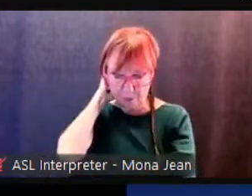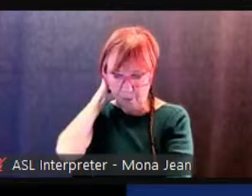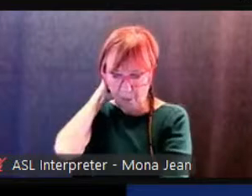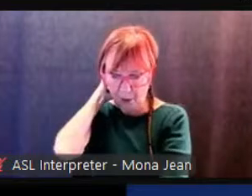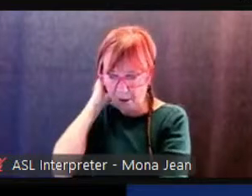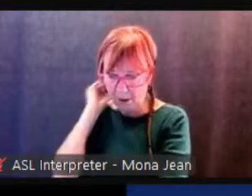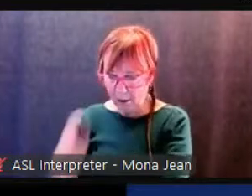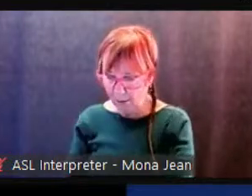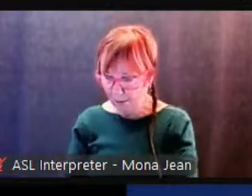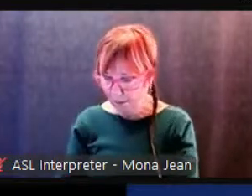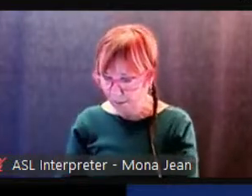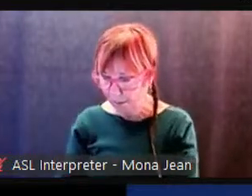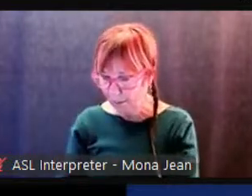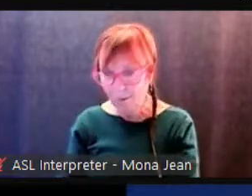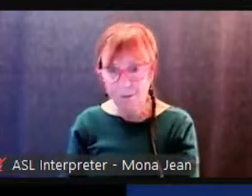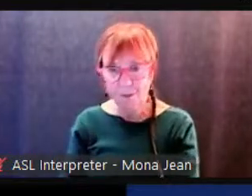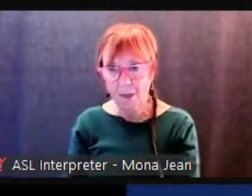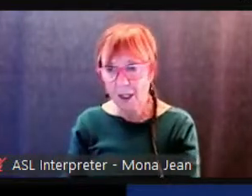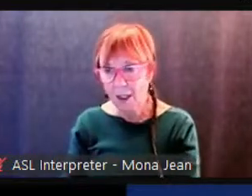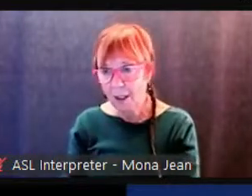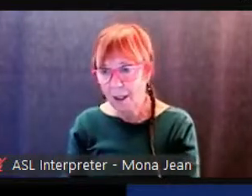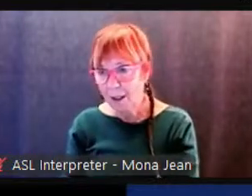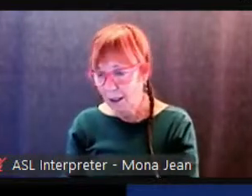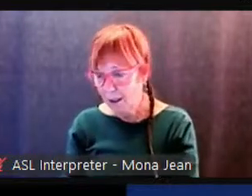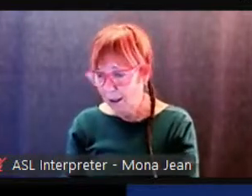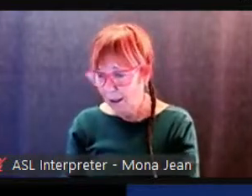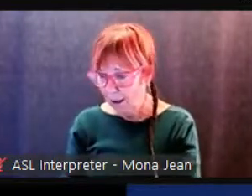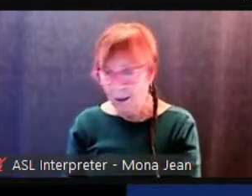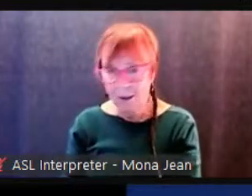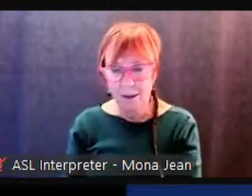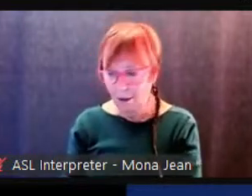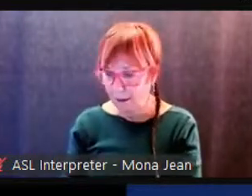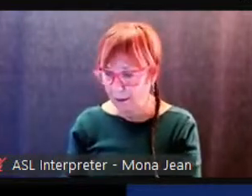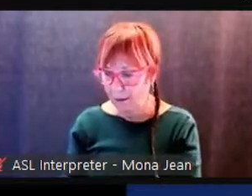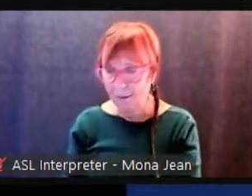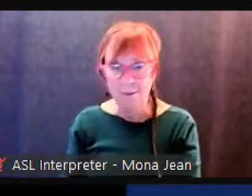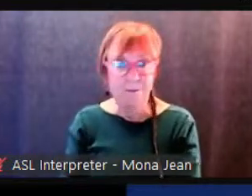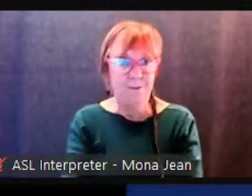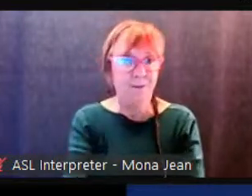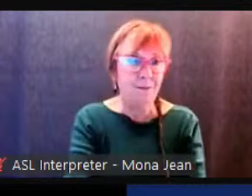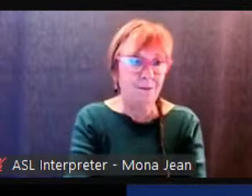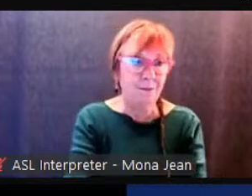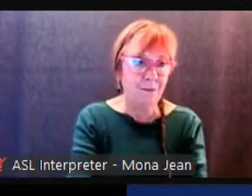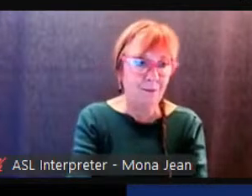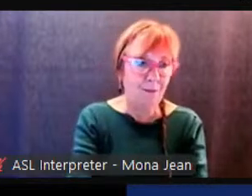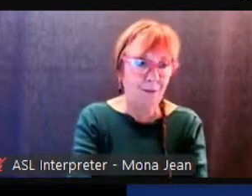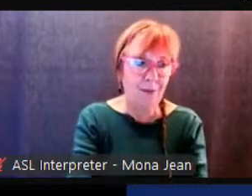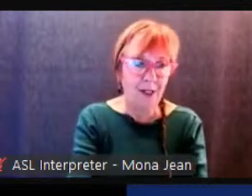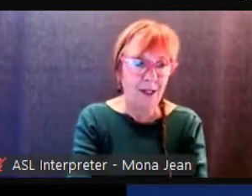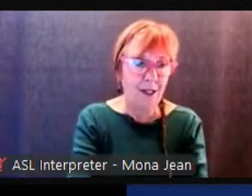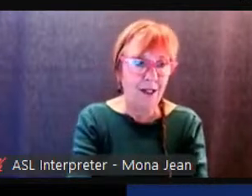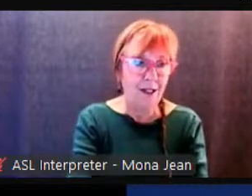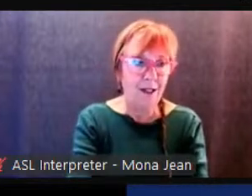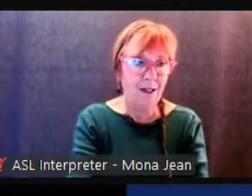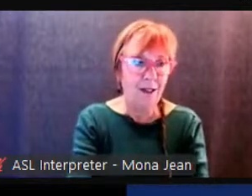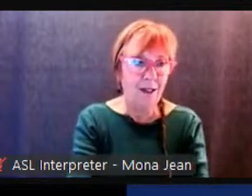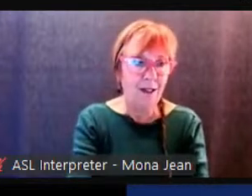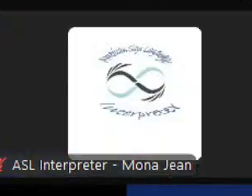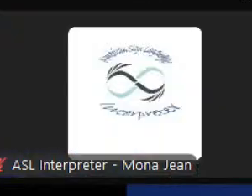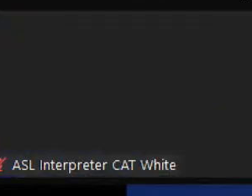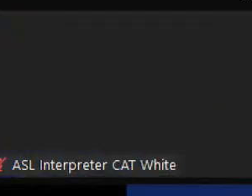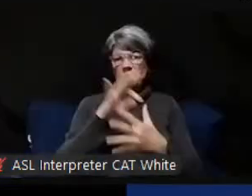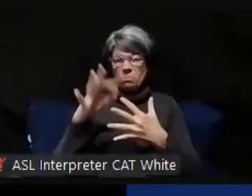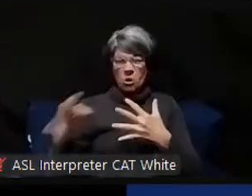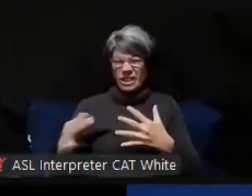And the next question is going to be for Public Works. It says, during phase 1, the EPA pulled out